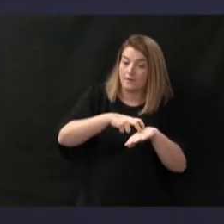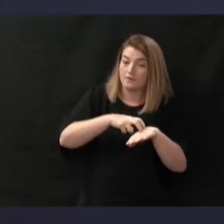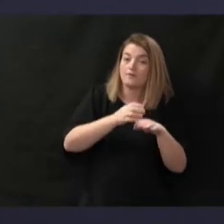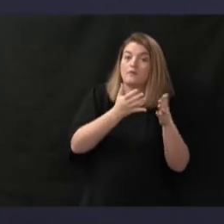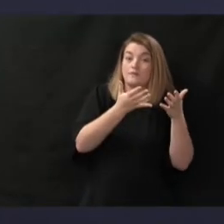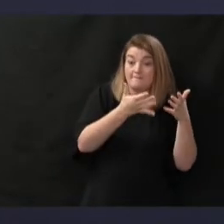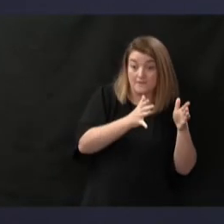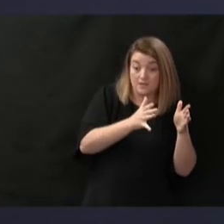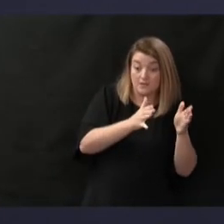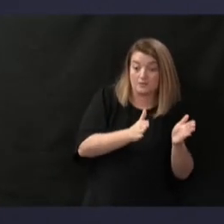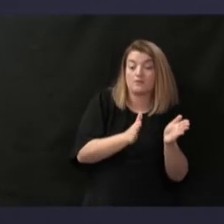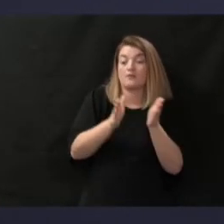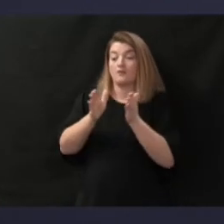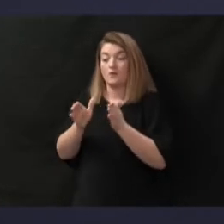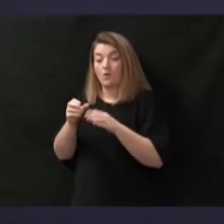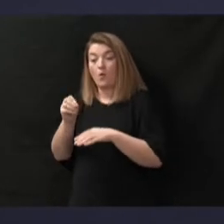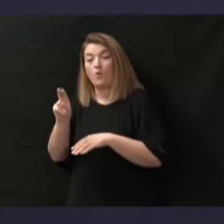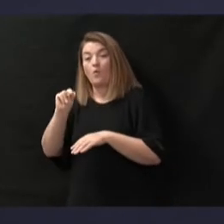Okay.